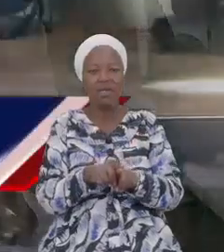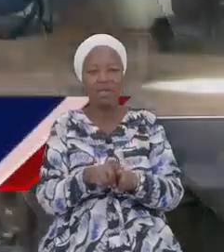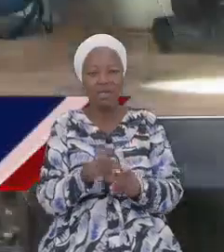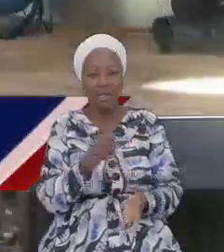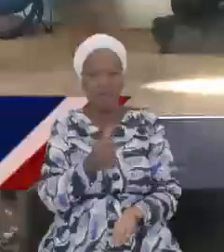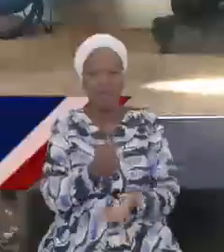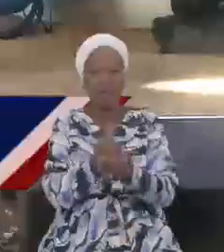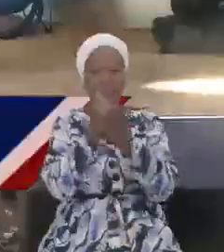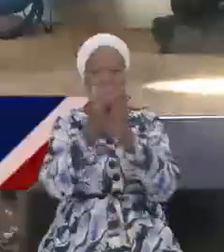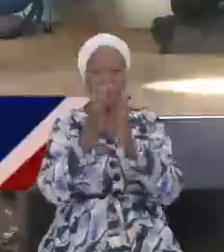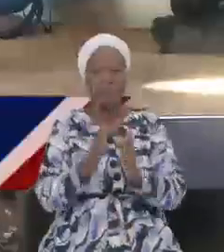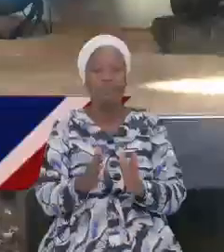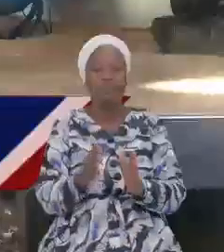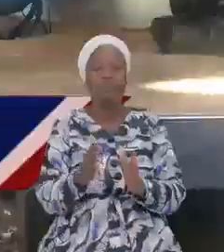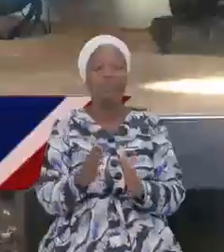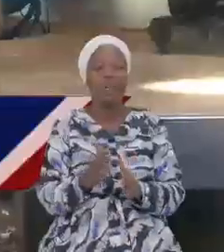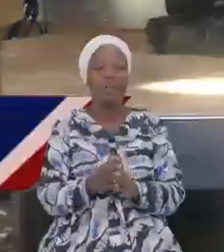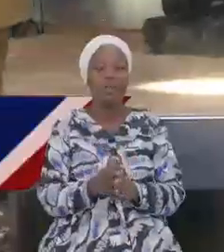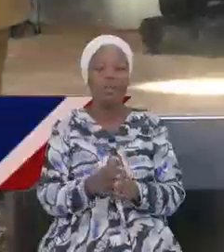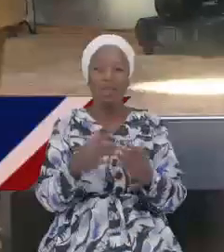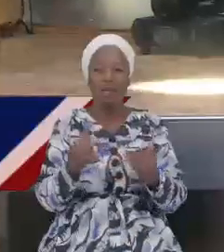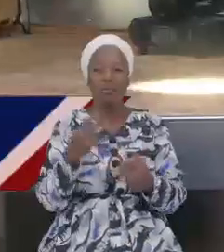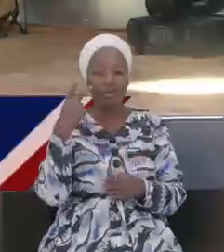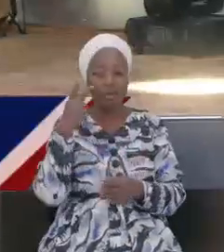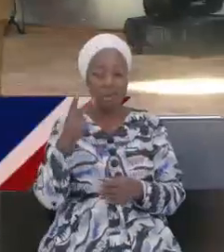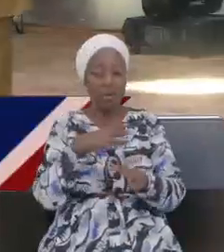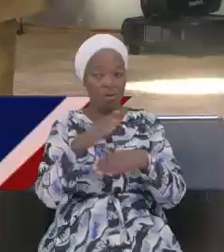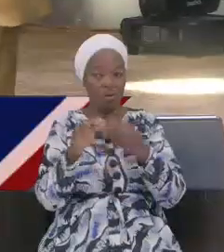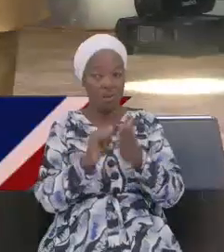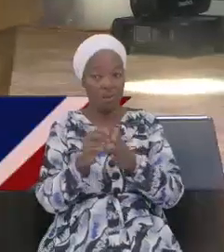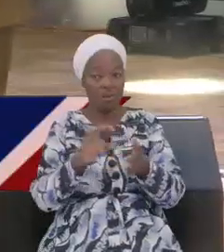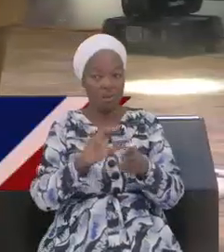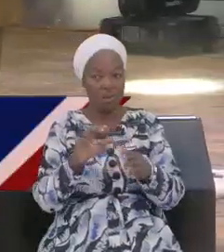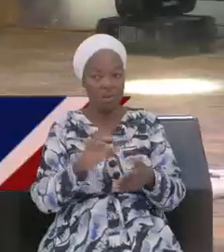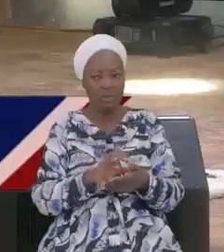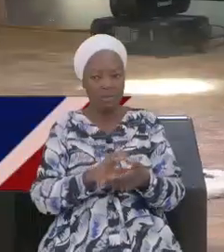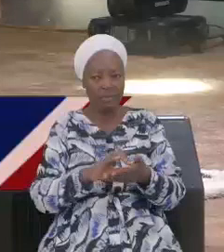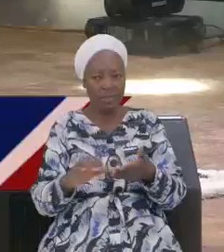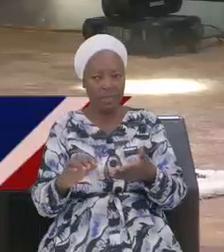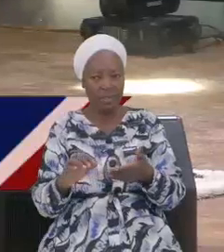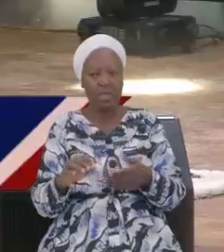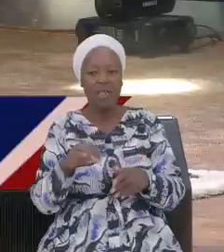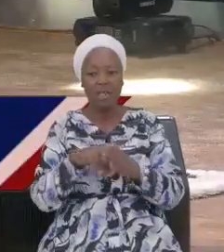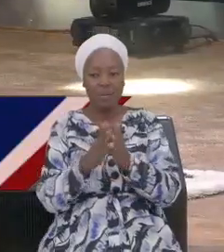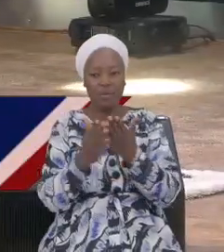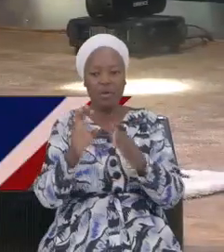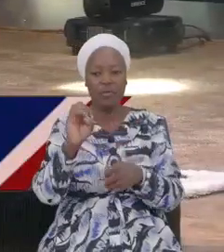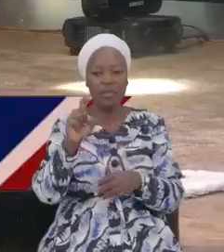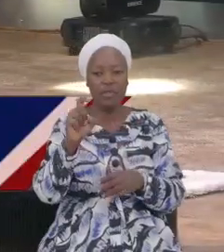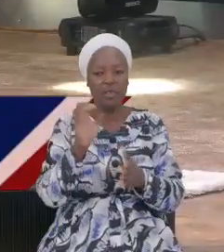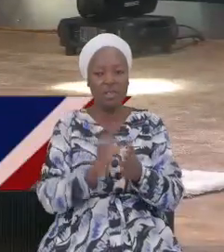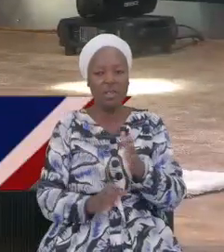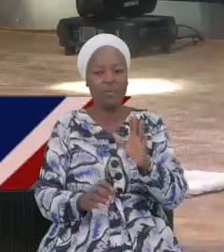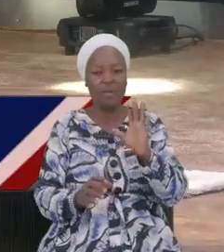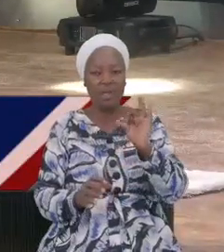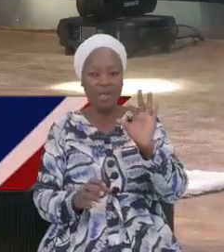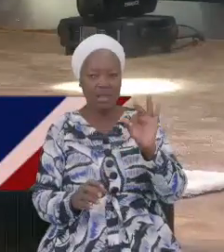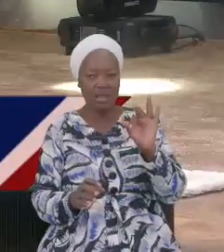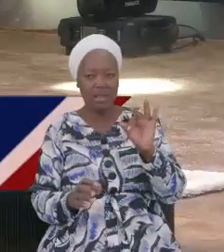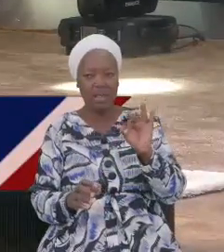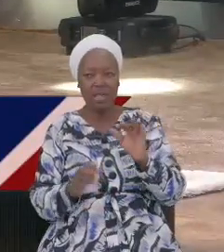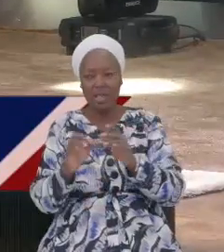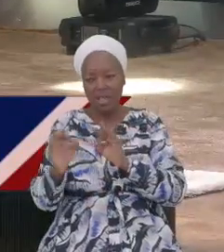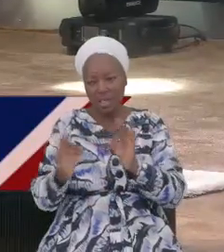5. As you look at all these verses we're going to look at here, you'll find the word if. That's the condition. If you